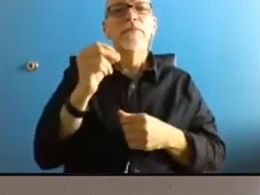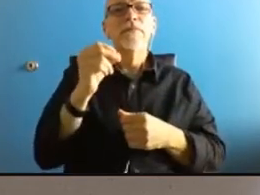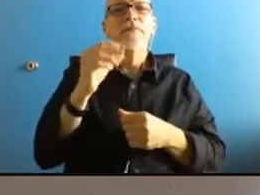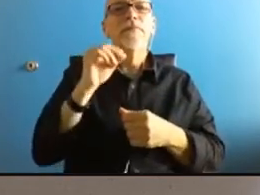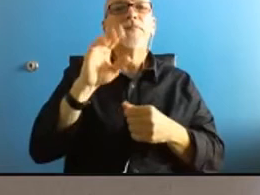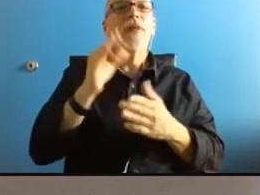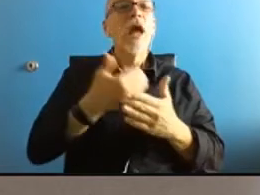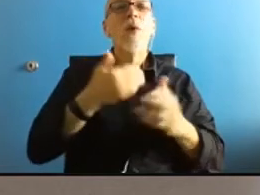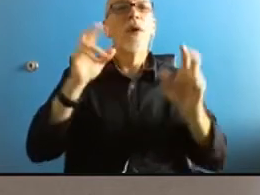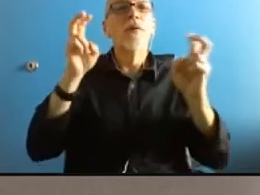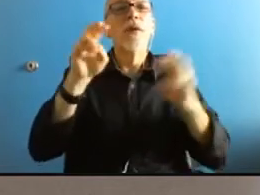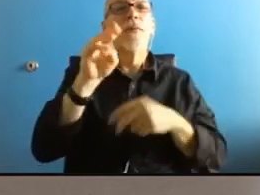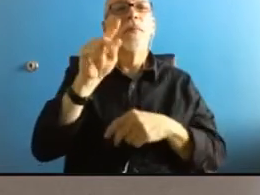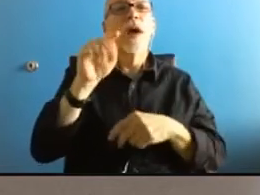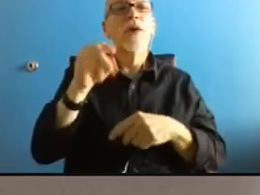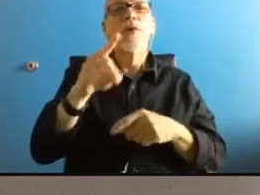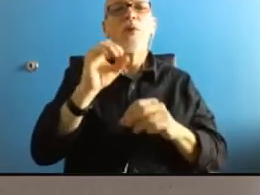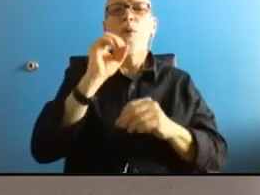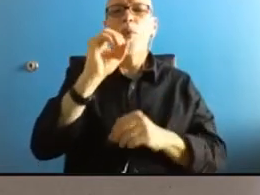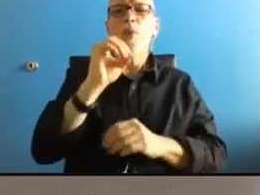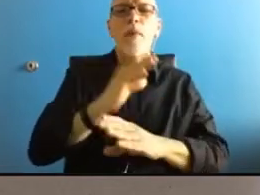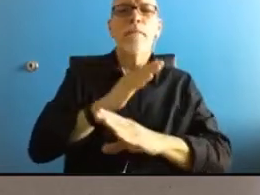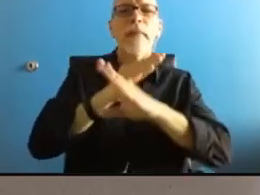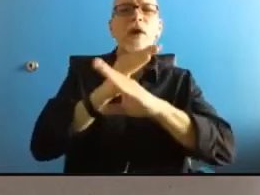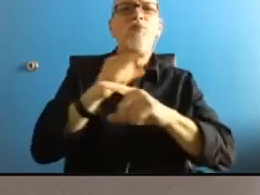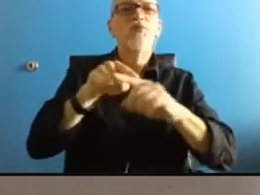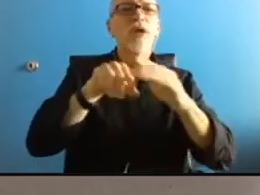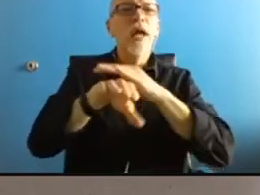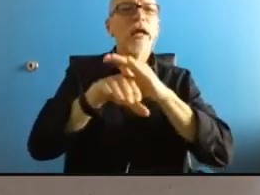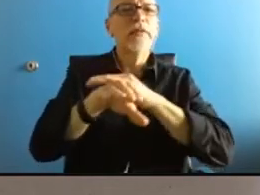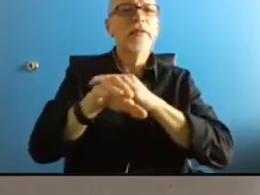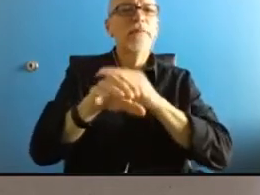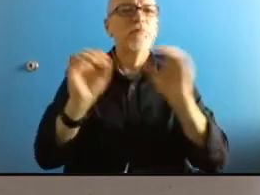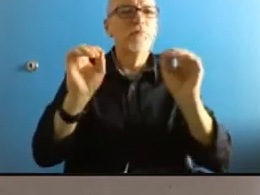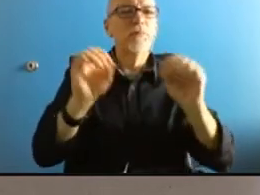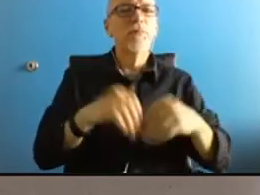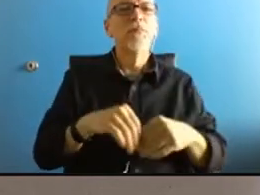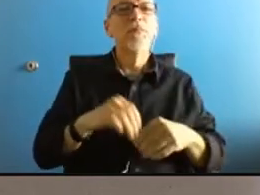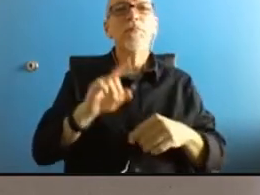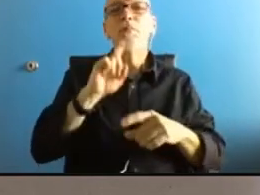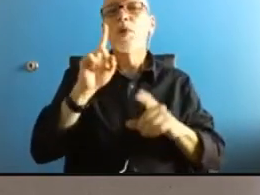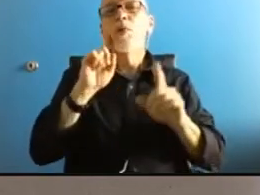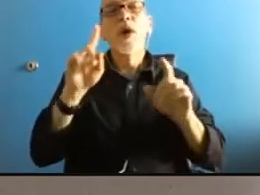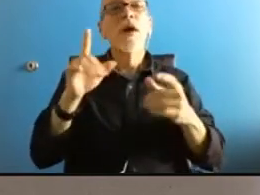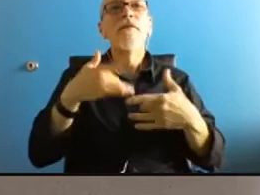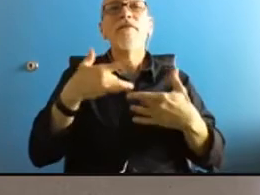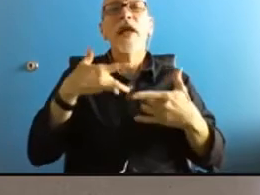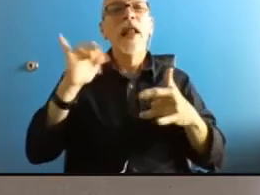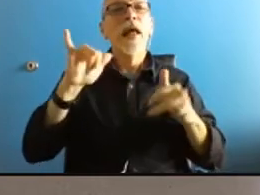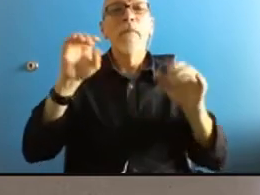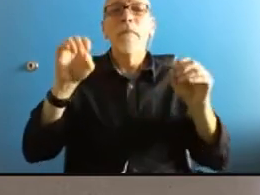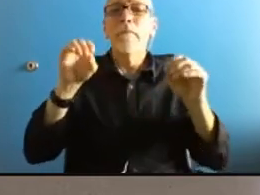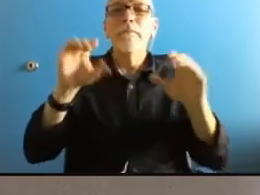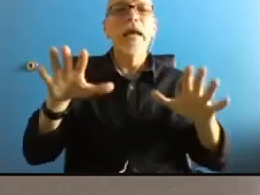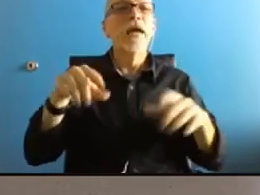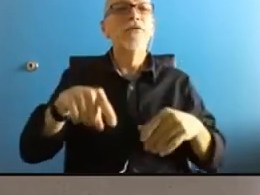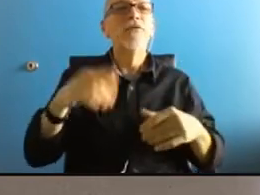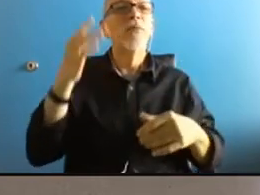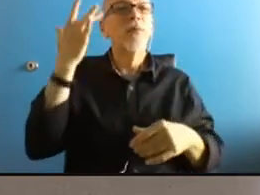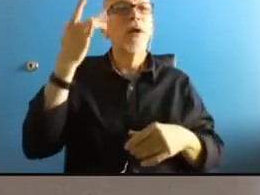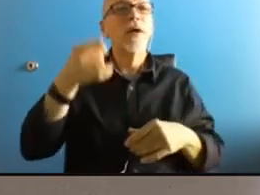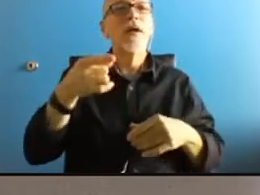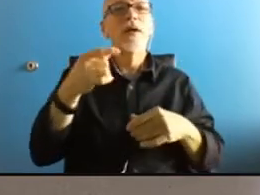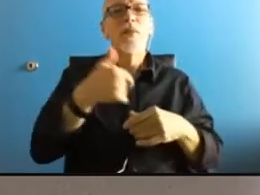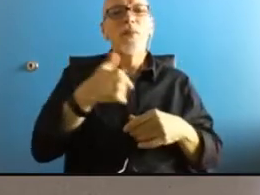is zero barrier to access. But the magic of all of this is about how we